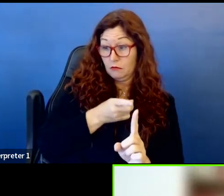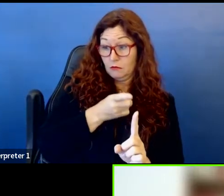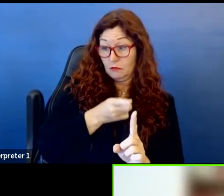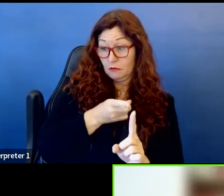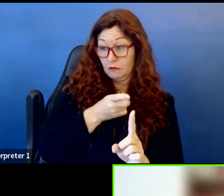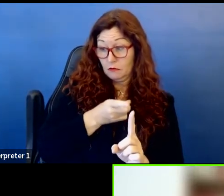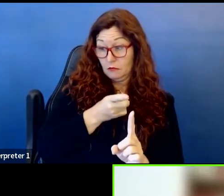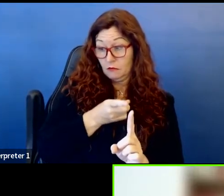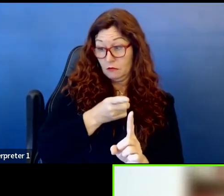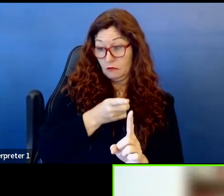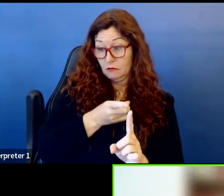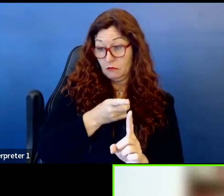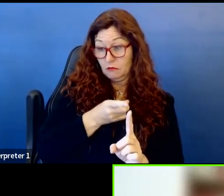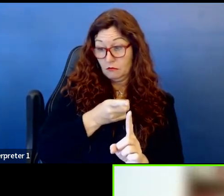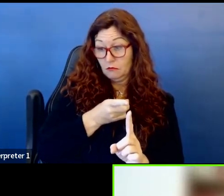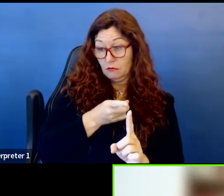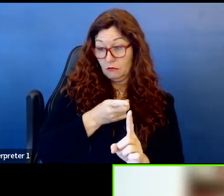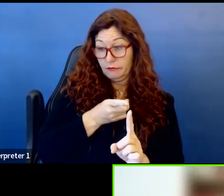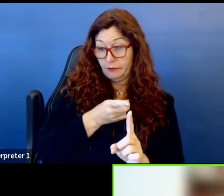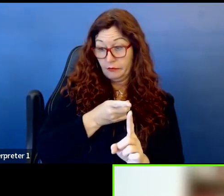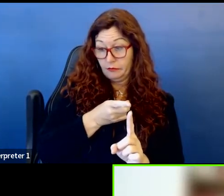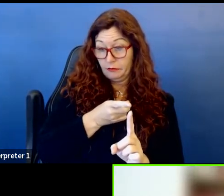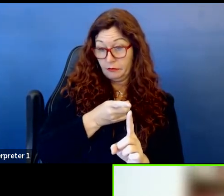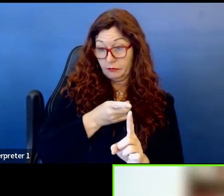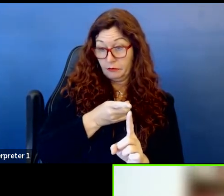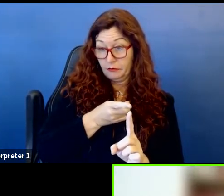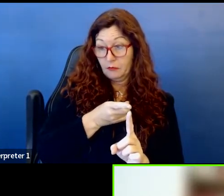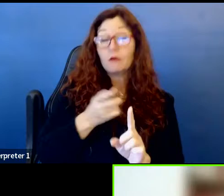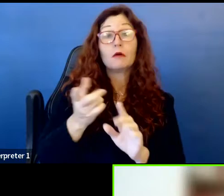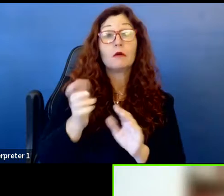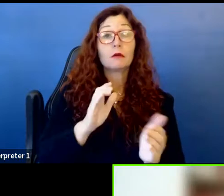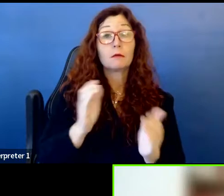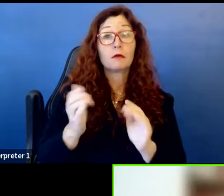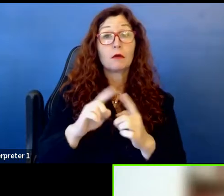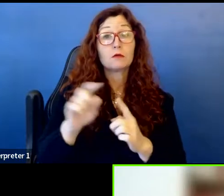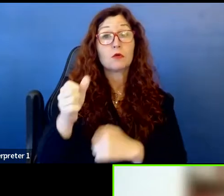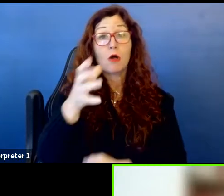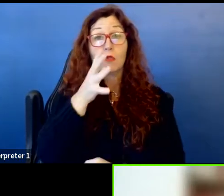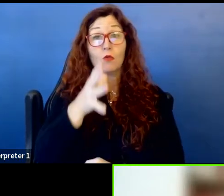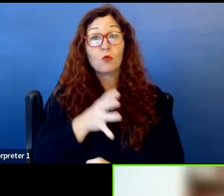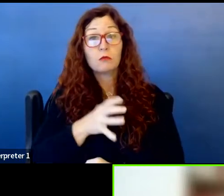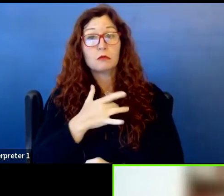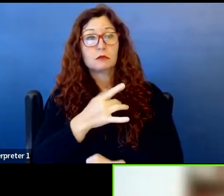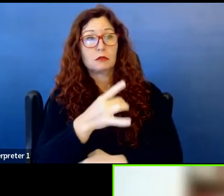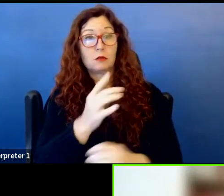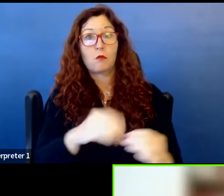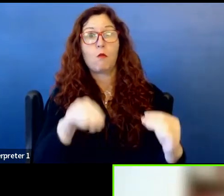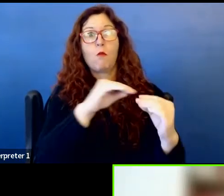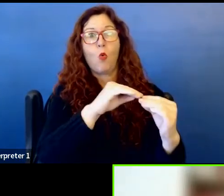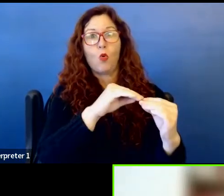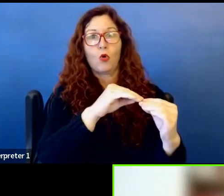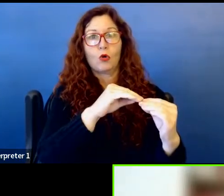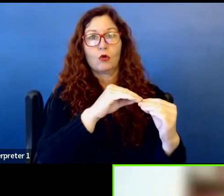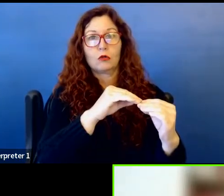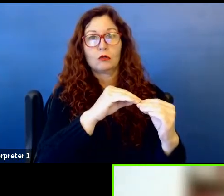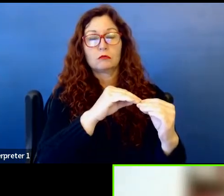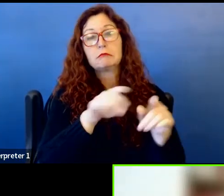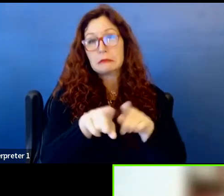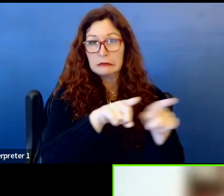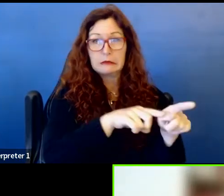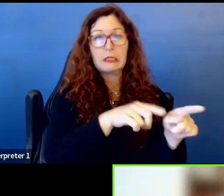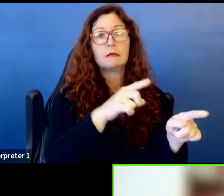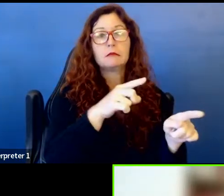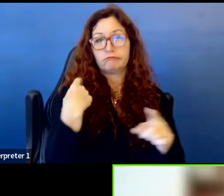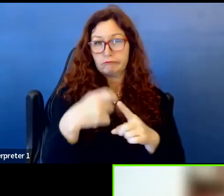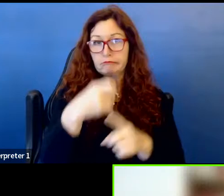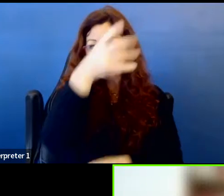in a way they are compared to other women in the trades they're over represented like latino men um but they're much